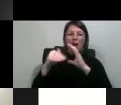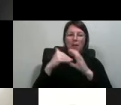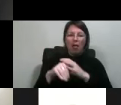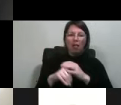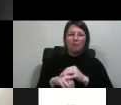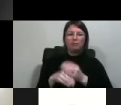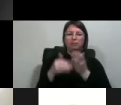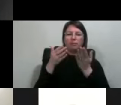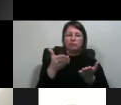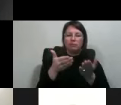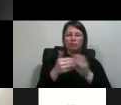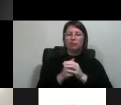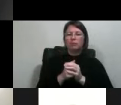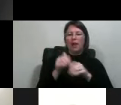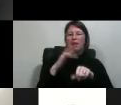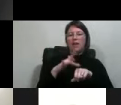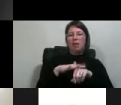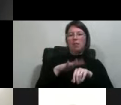schoolbus@bostonpublicschools.org.